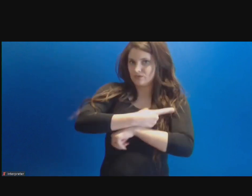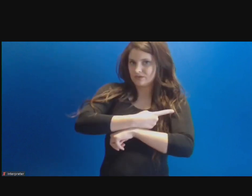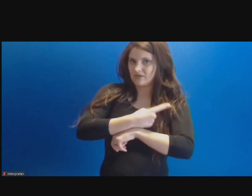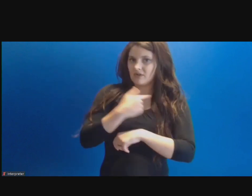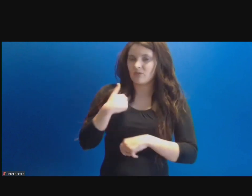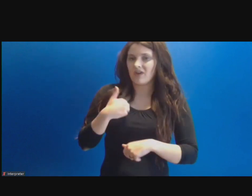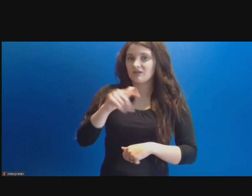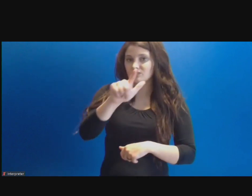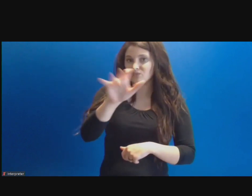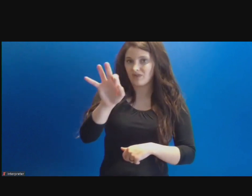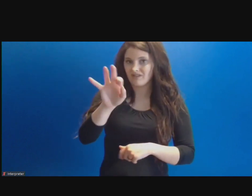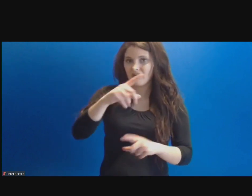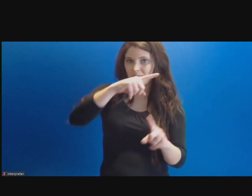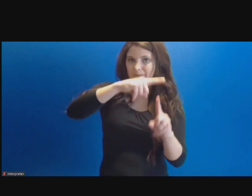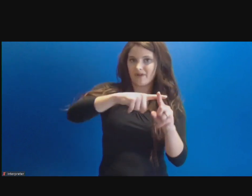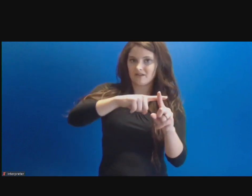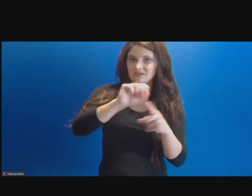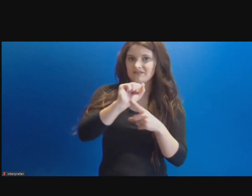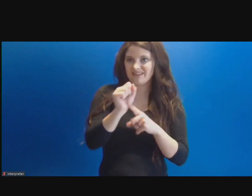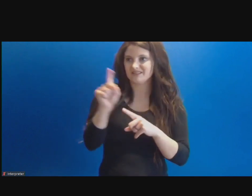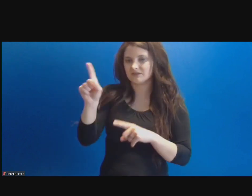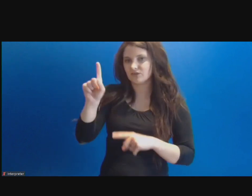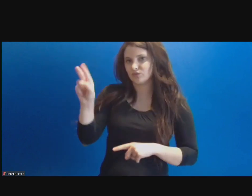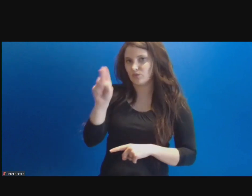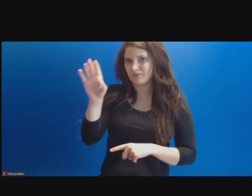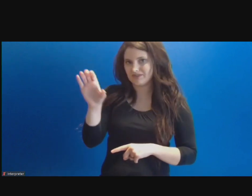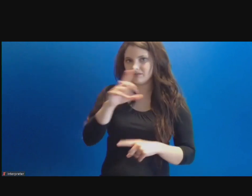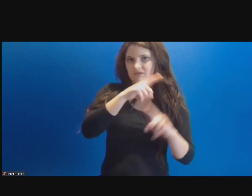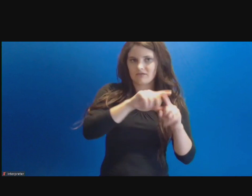29 positive cases in UMC and Covenant.